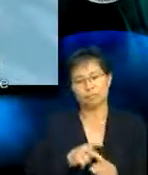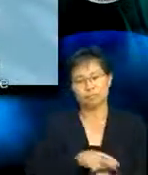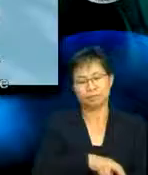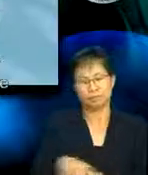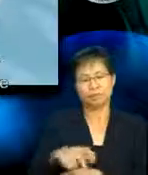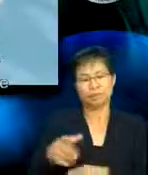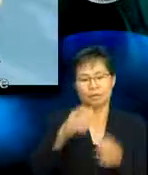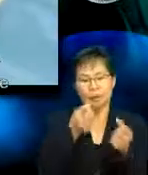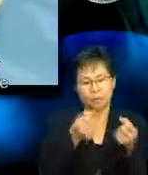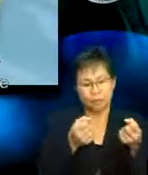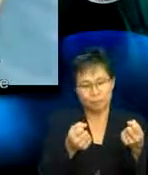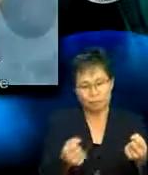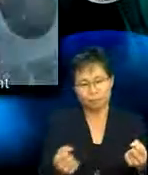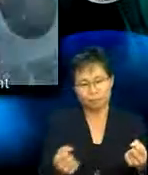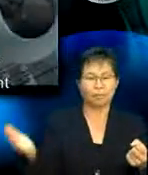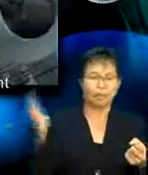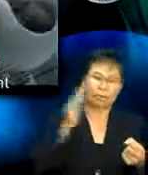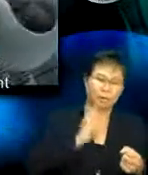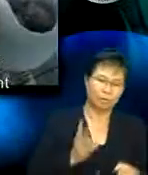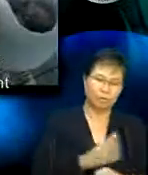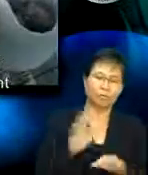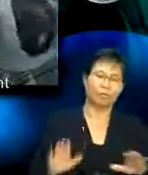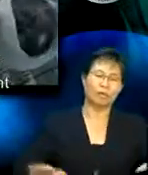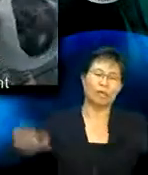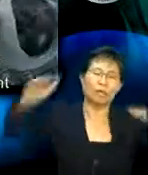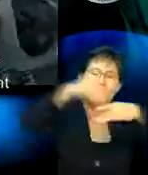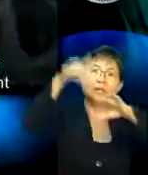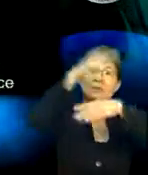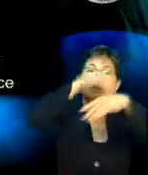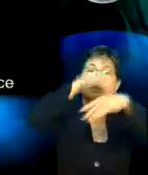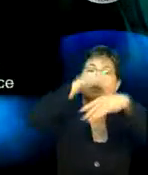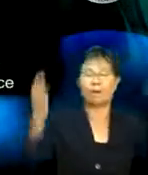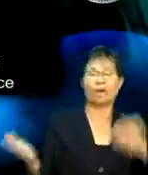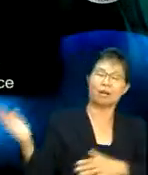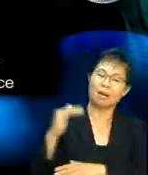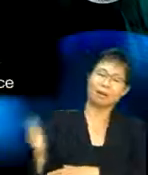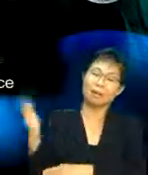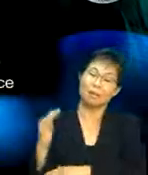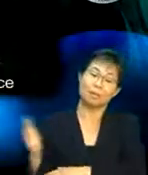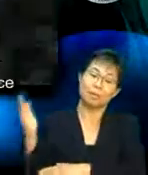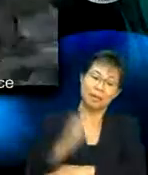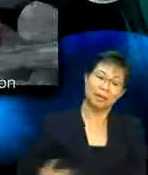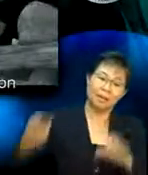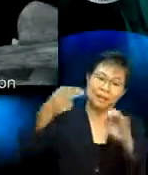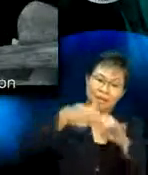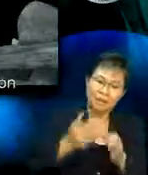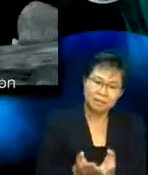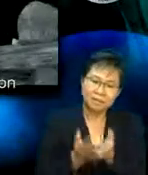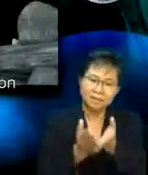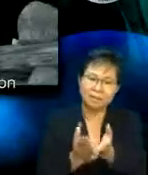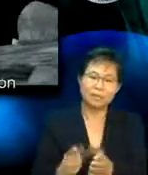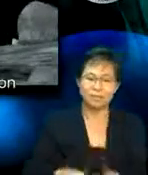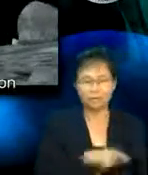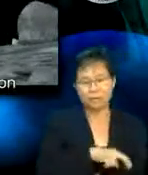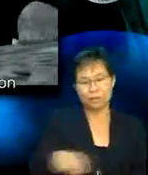Come on over, let's go for a ride. Come on over and hold on tight. Come on over, we'll fly into space. So come on, come